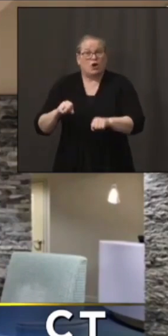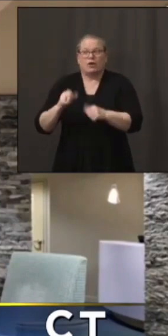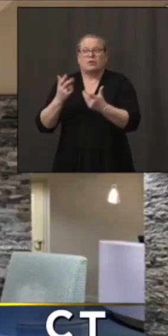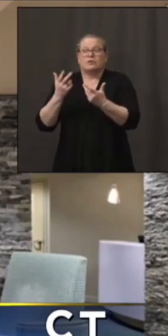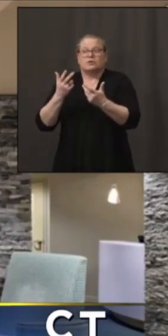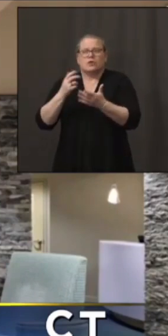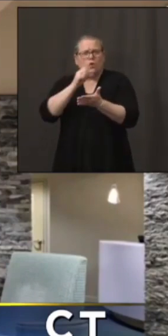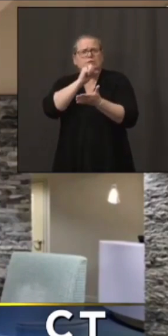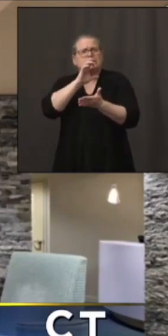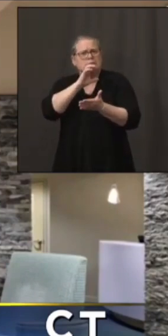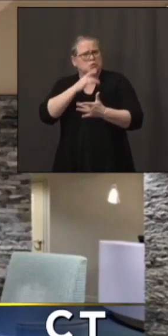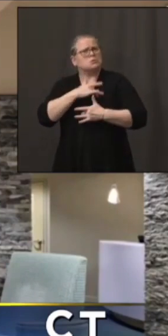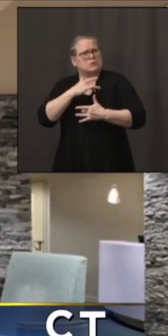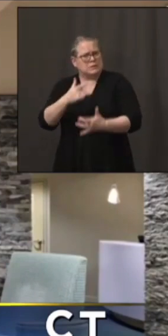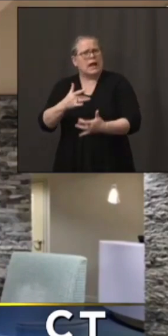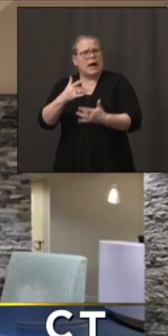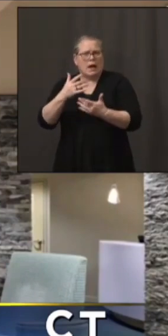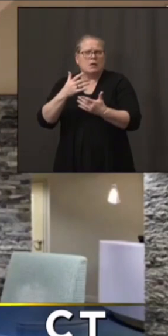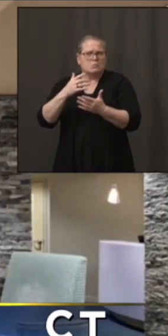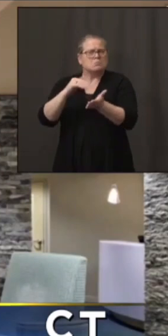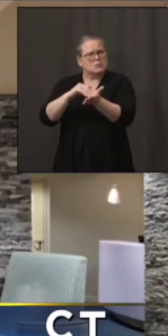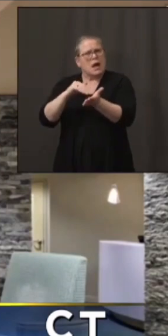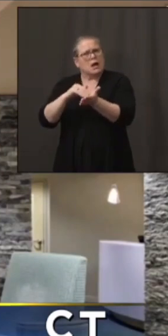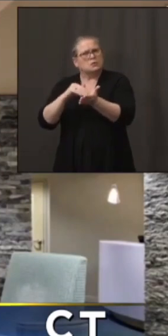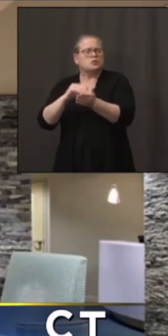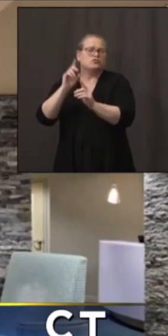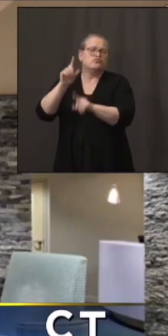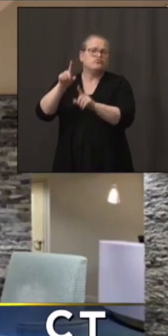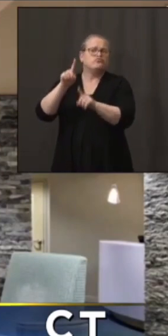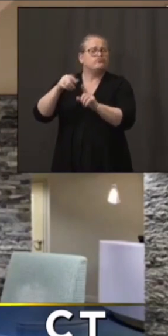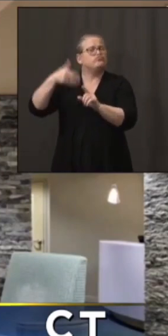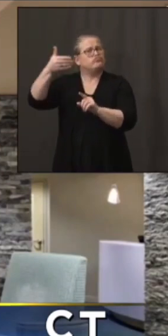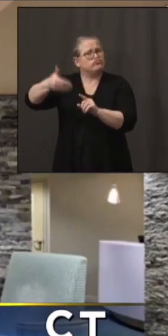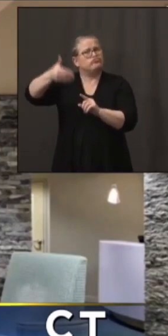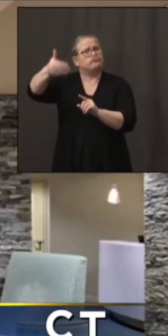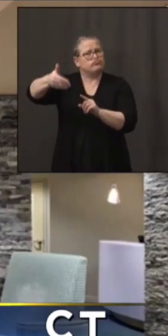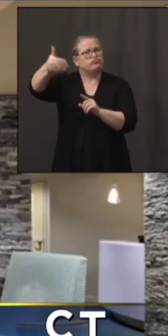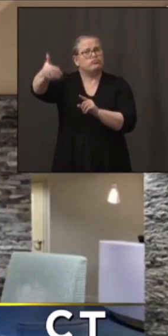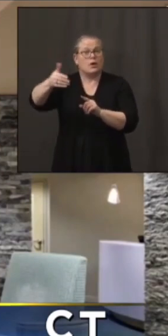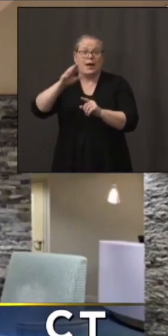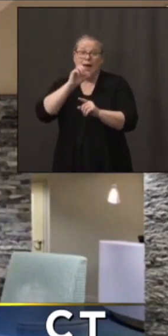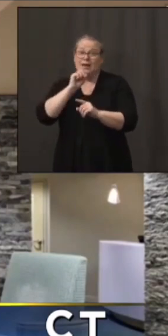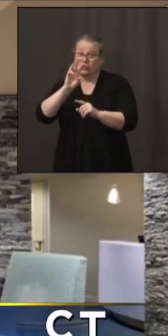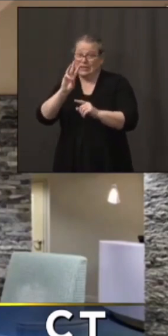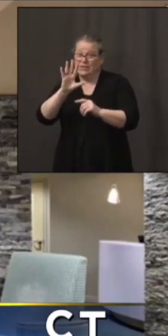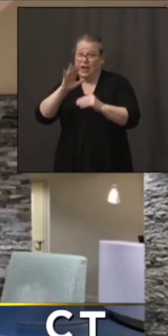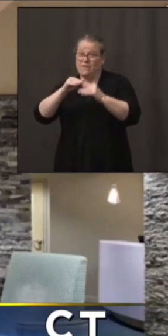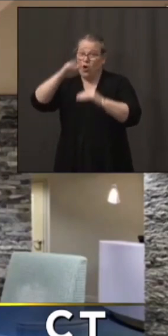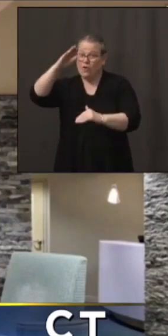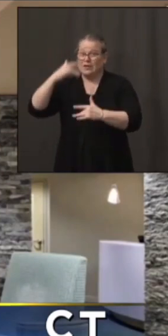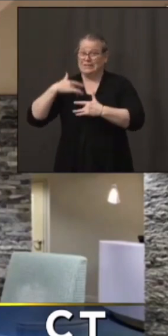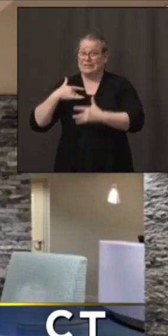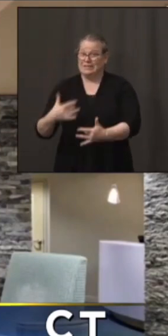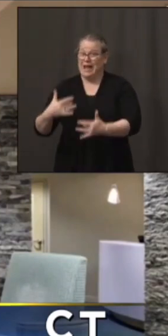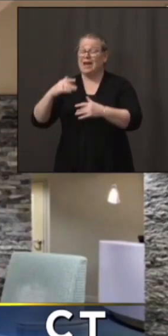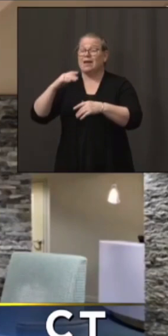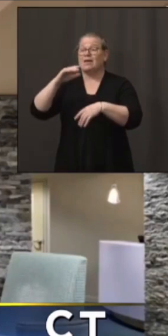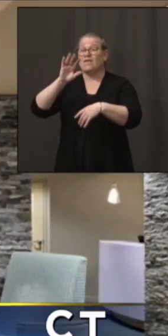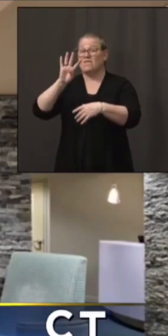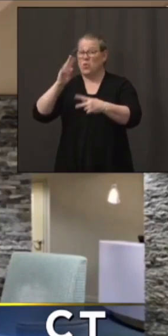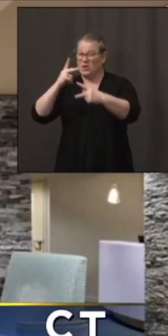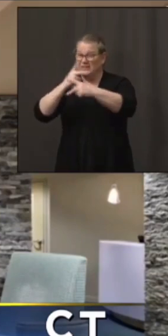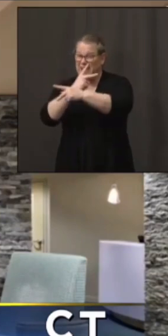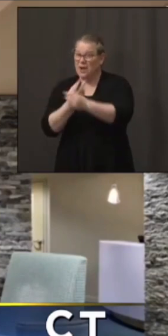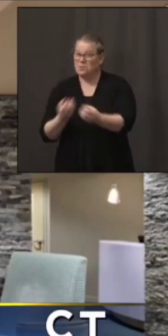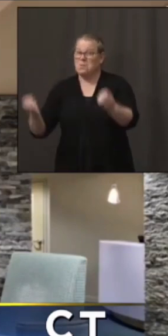tend to use health services, at least the over 65 population, at a rate 4 times that of the under 65